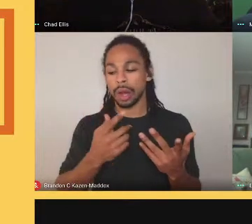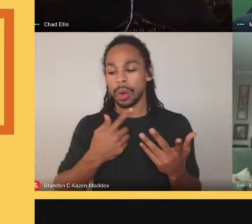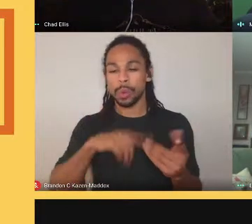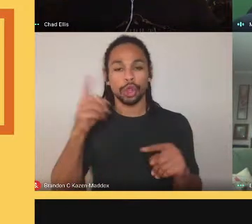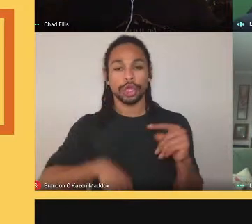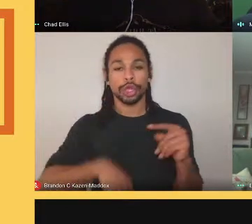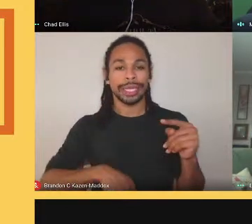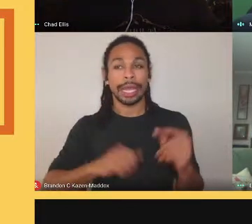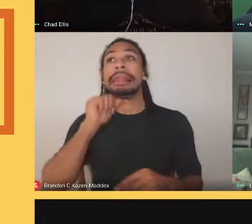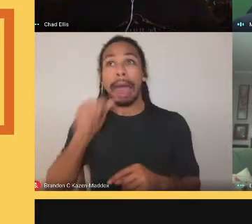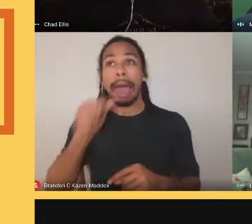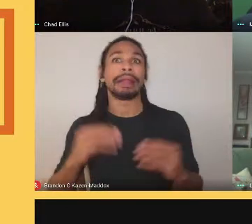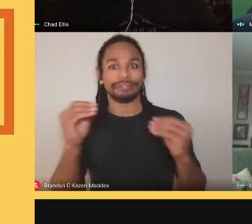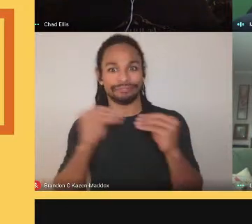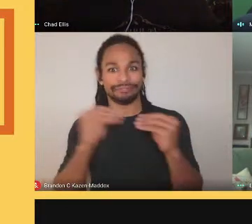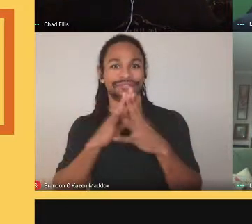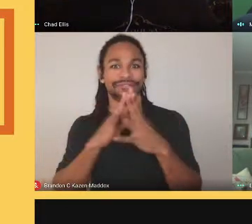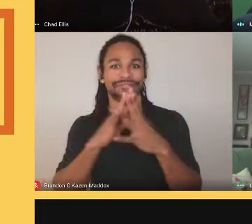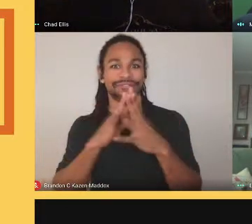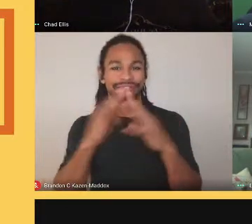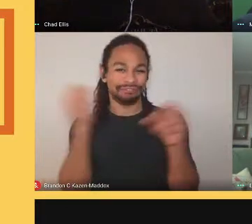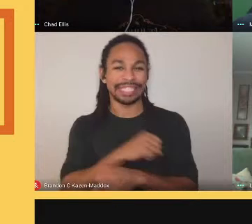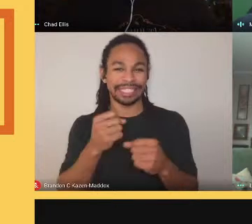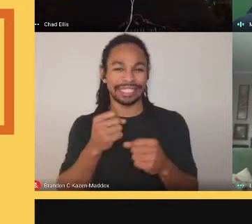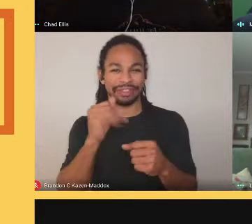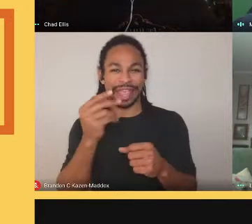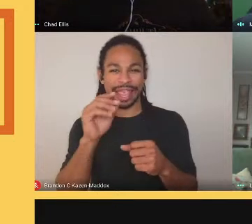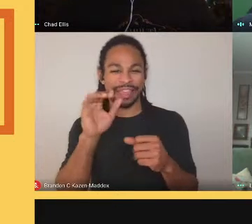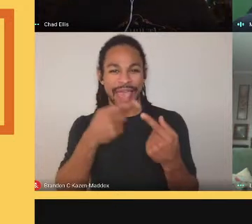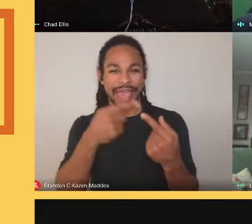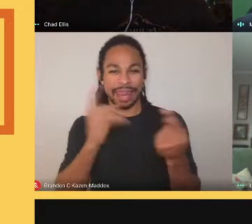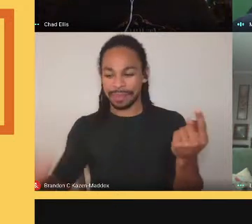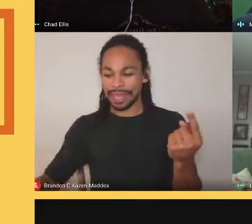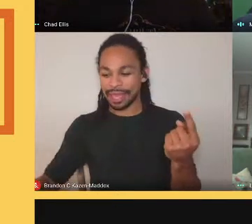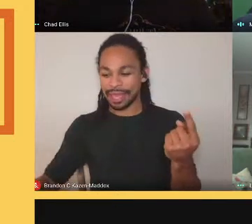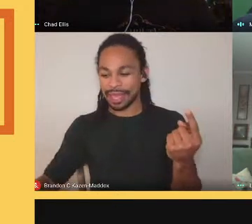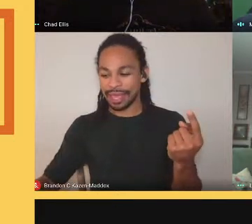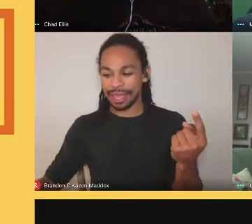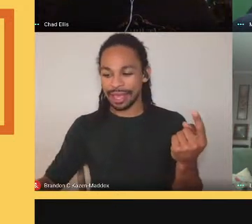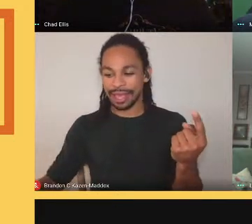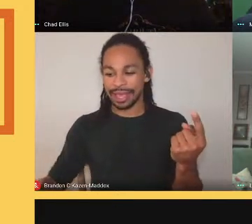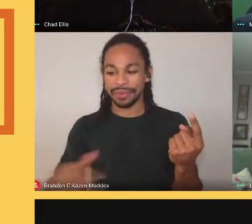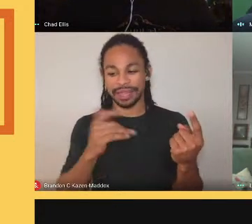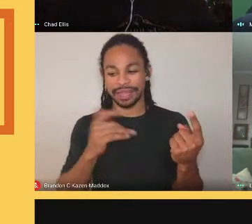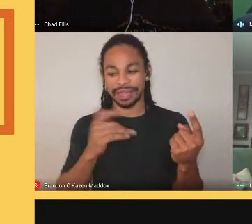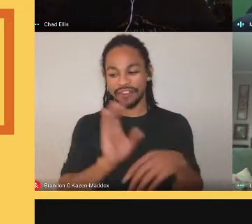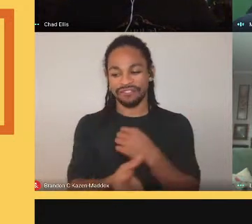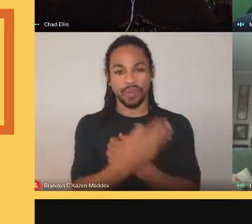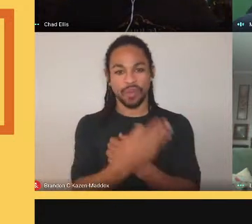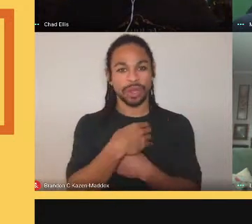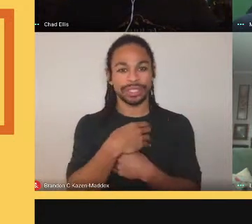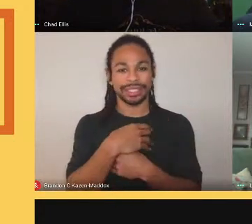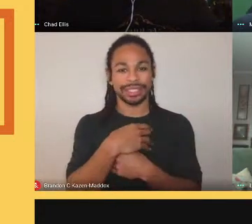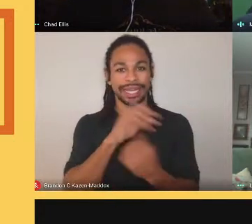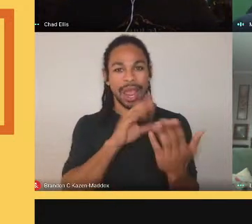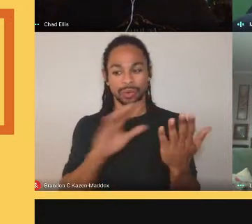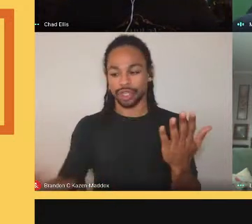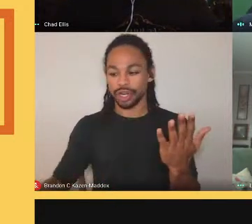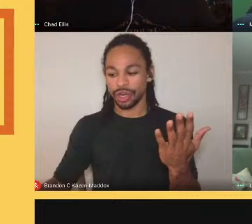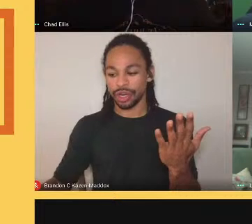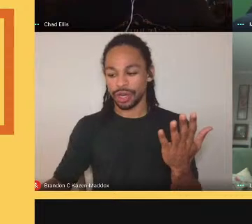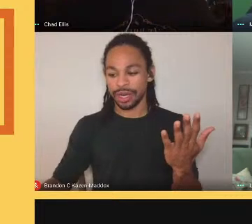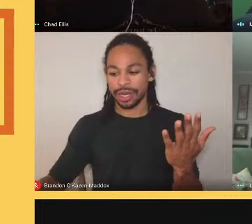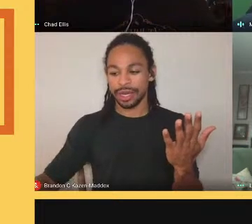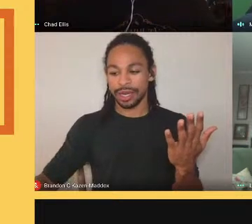forced encounter of a way, but it made sense thematically that would happen. And I don't want to get into